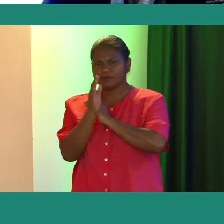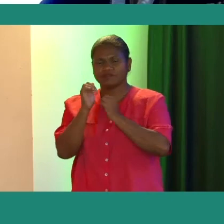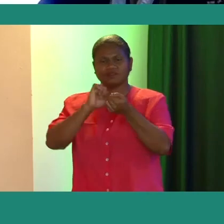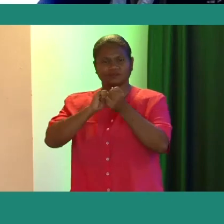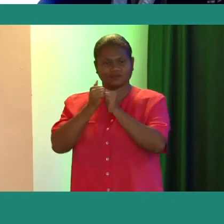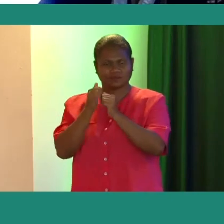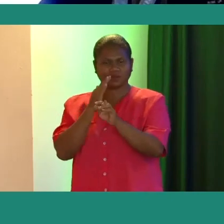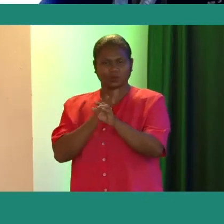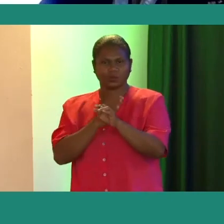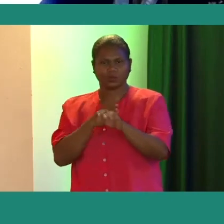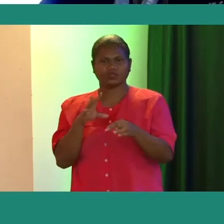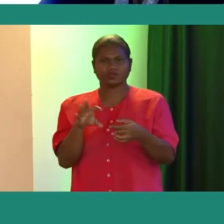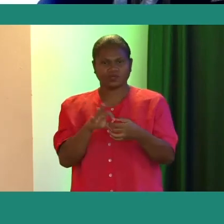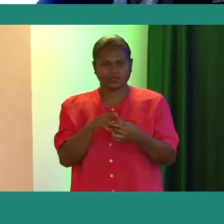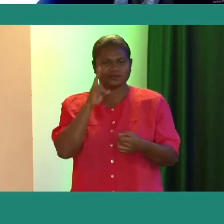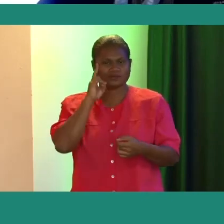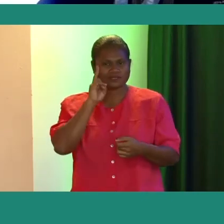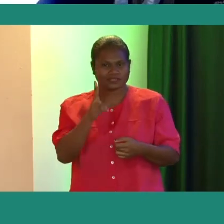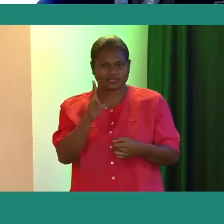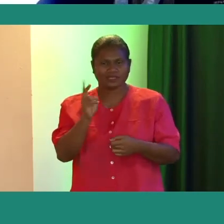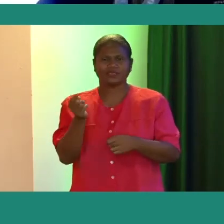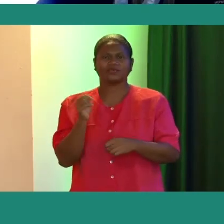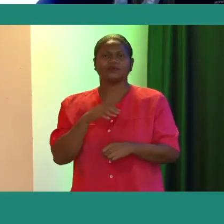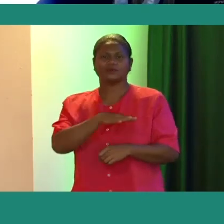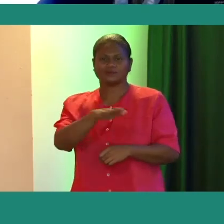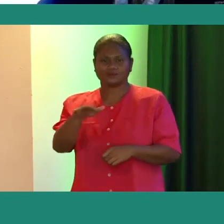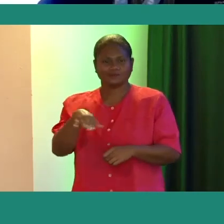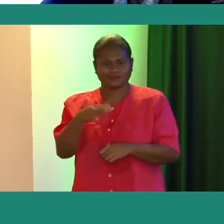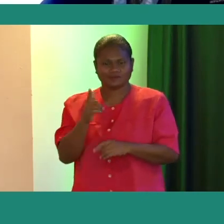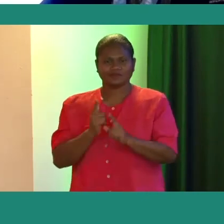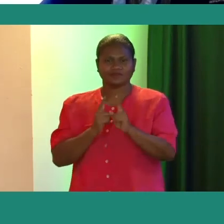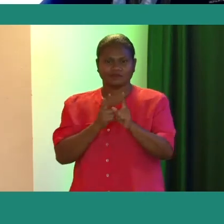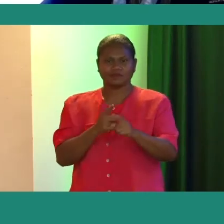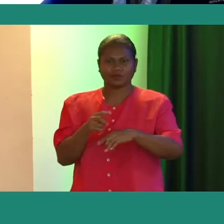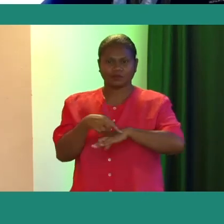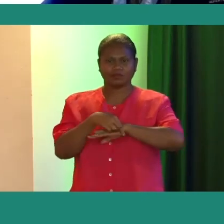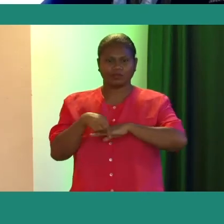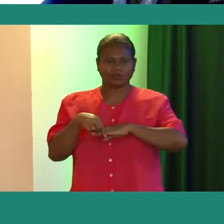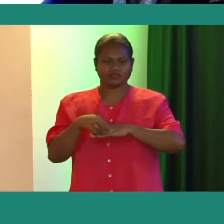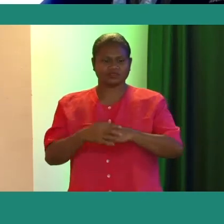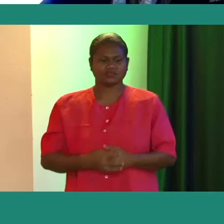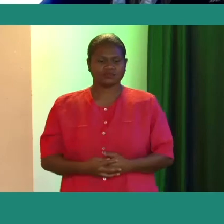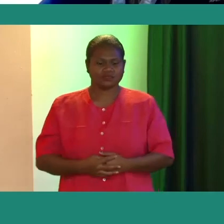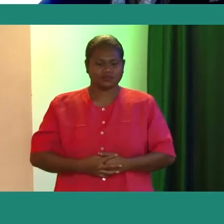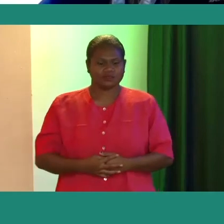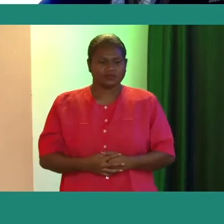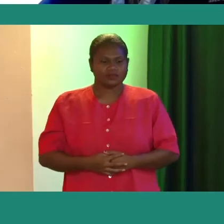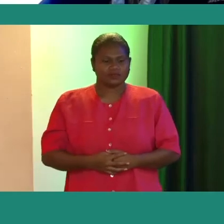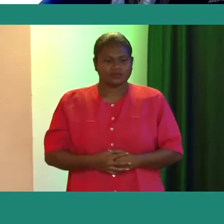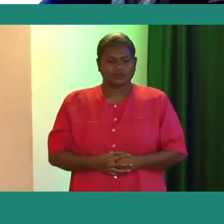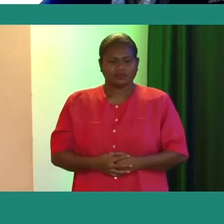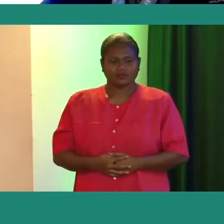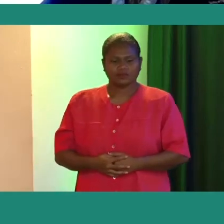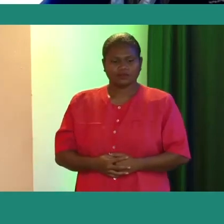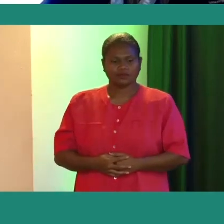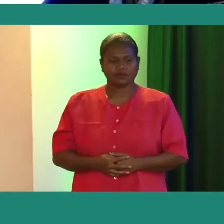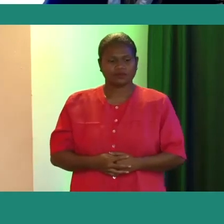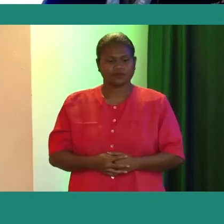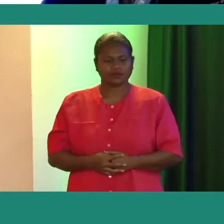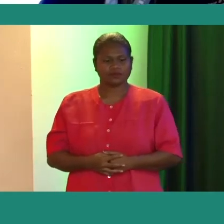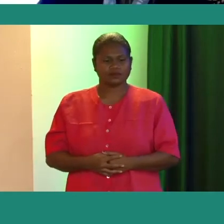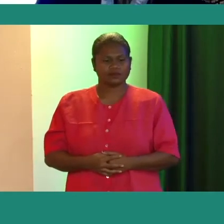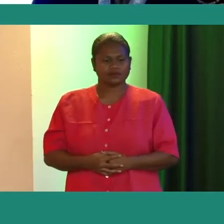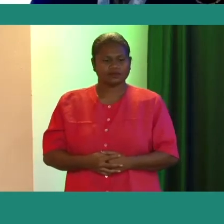to ensure that this policy is being implemented. Can I also add to yes. that, Gloria?